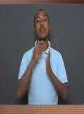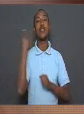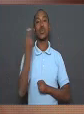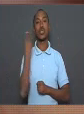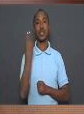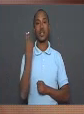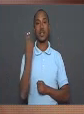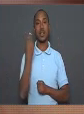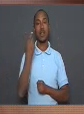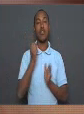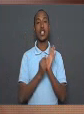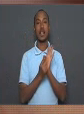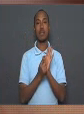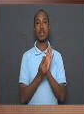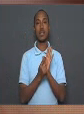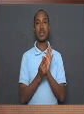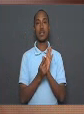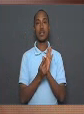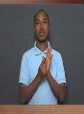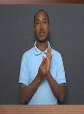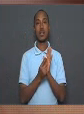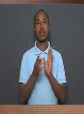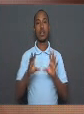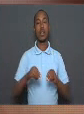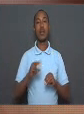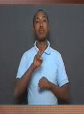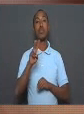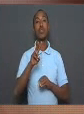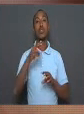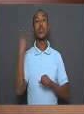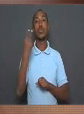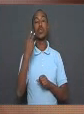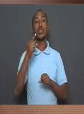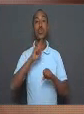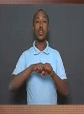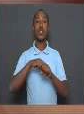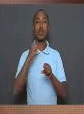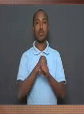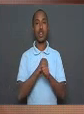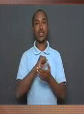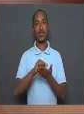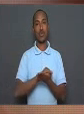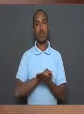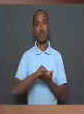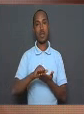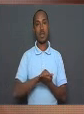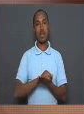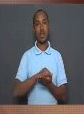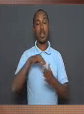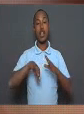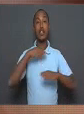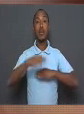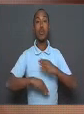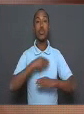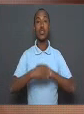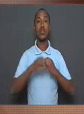uses. For example, they can both be used during the production of soaps, in the processing